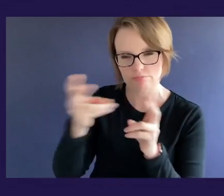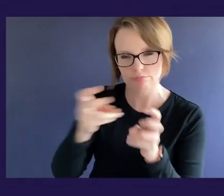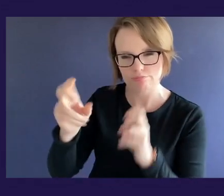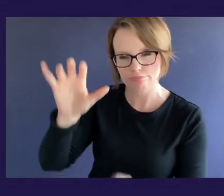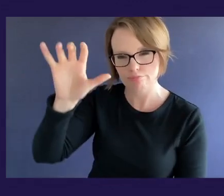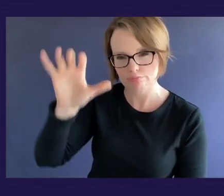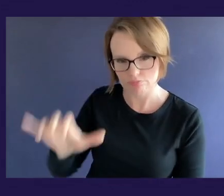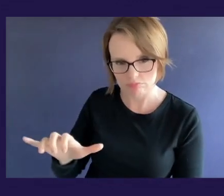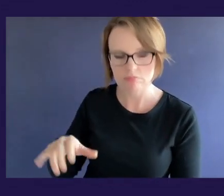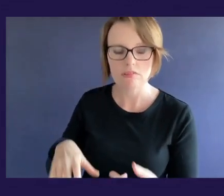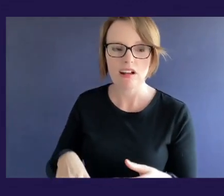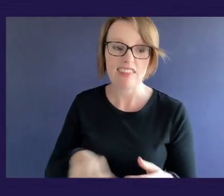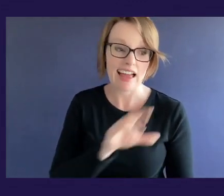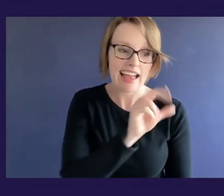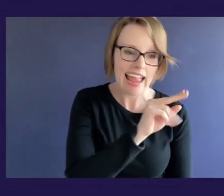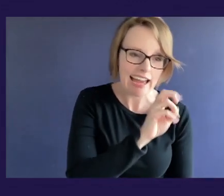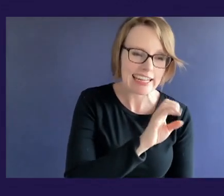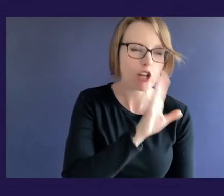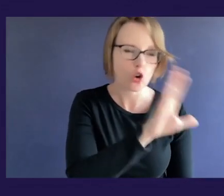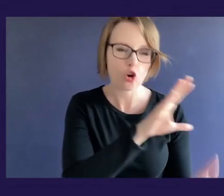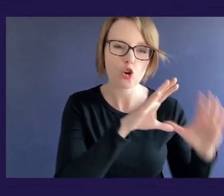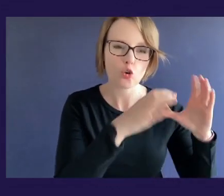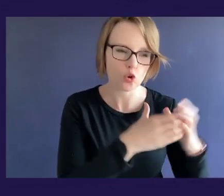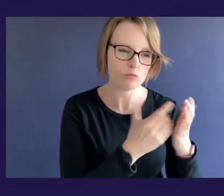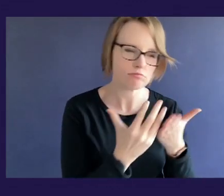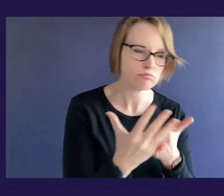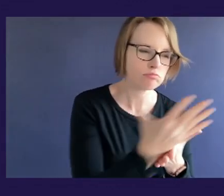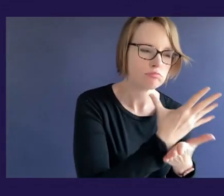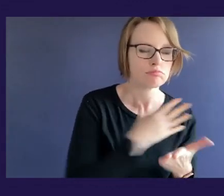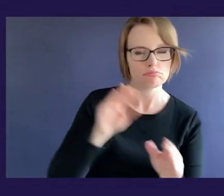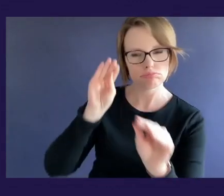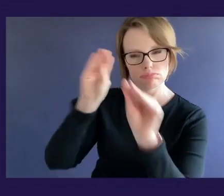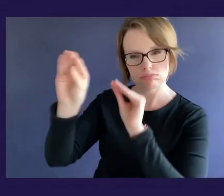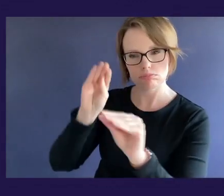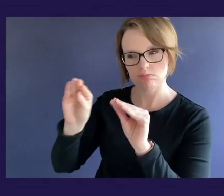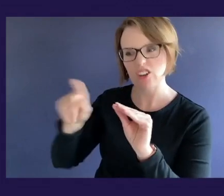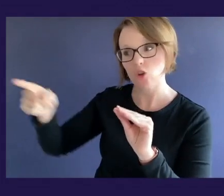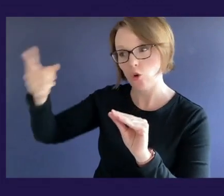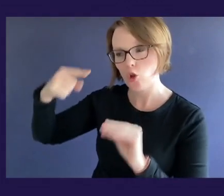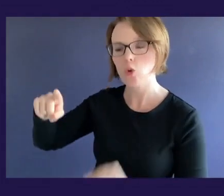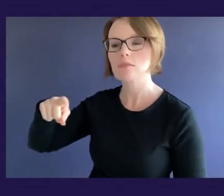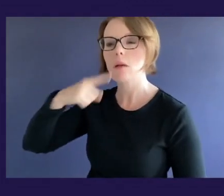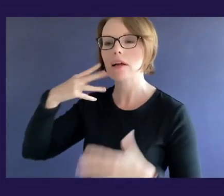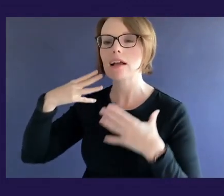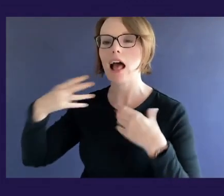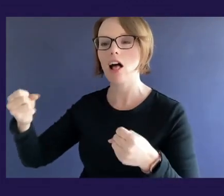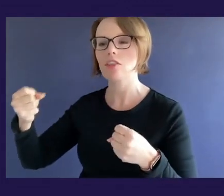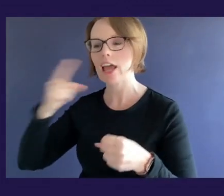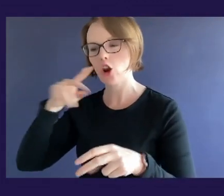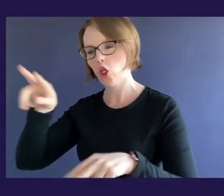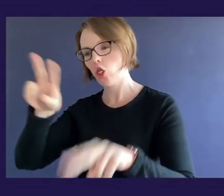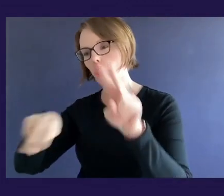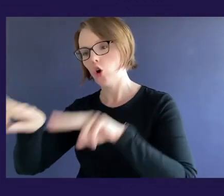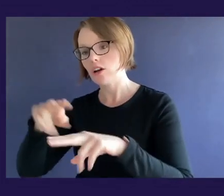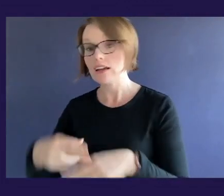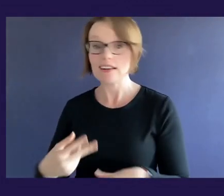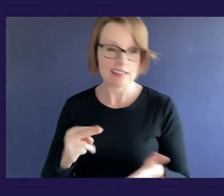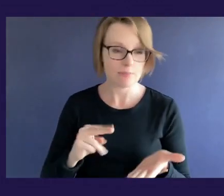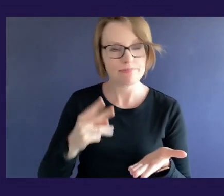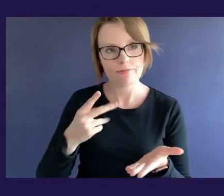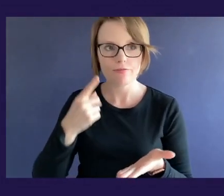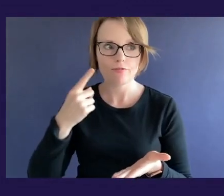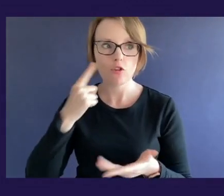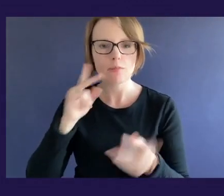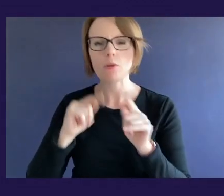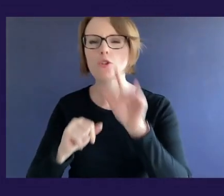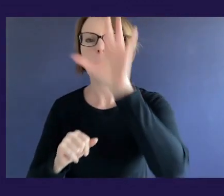colleagues collected, so that it's searchable. Not so much so that people can say, like, this tool, I'm going to use it, but to